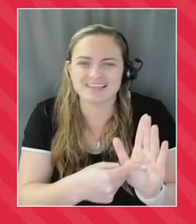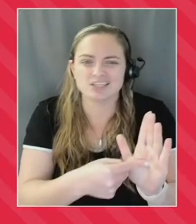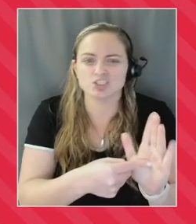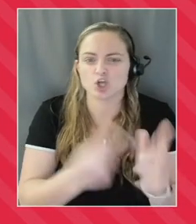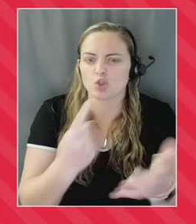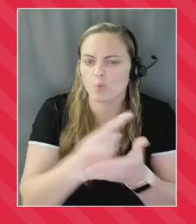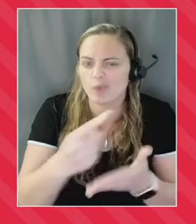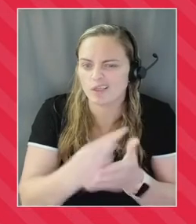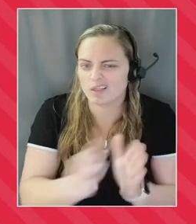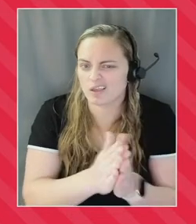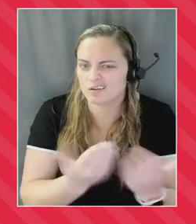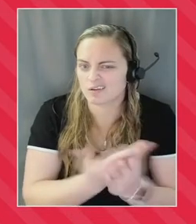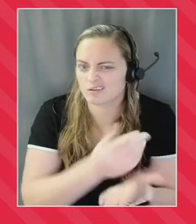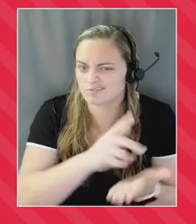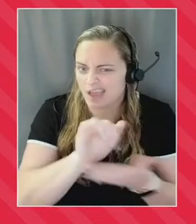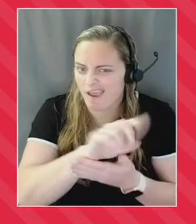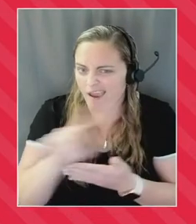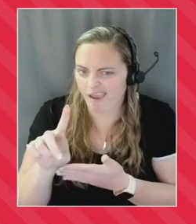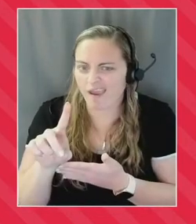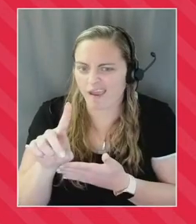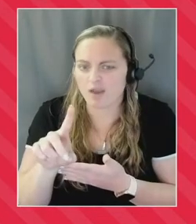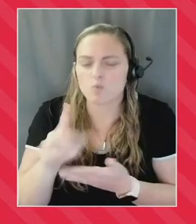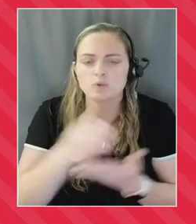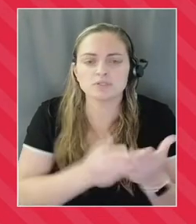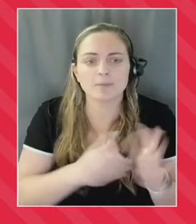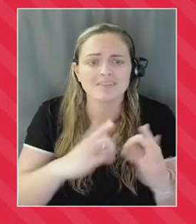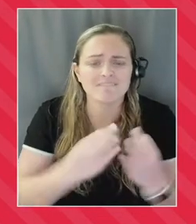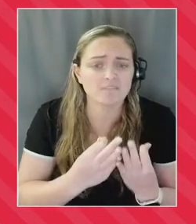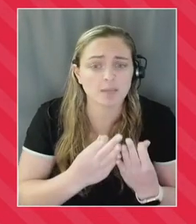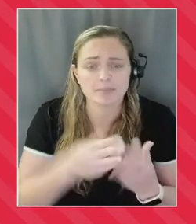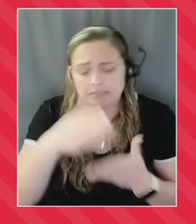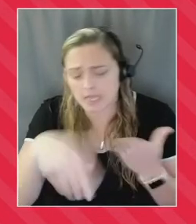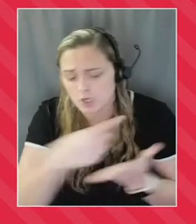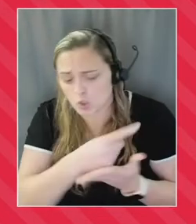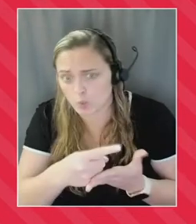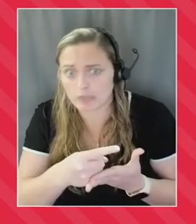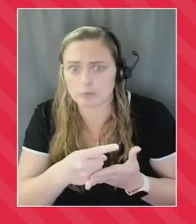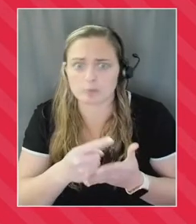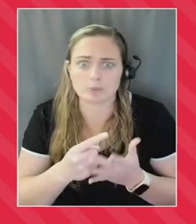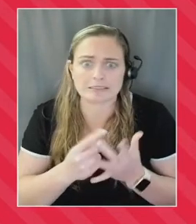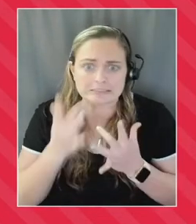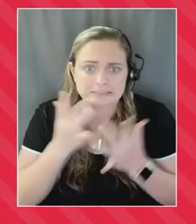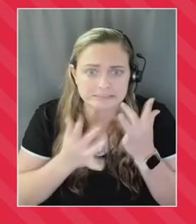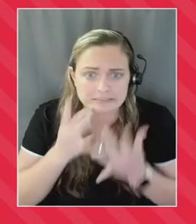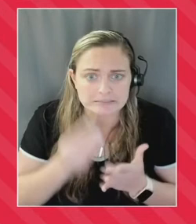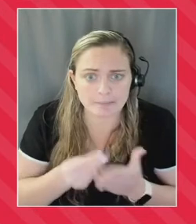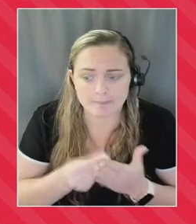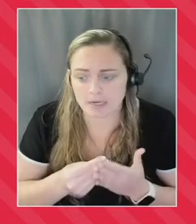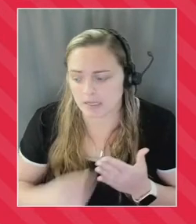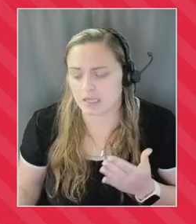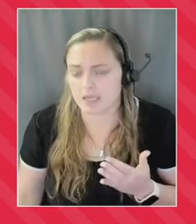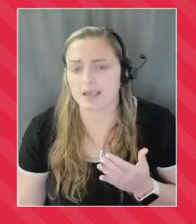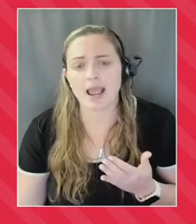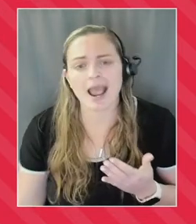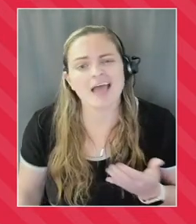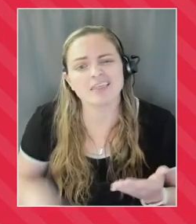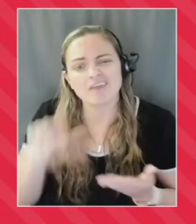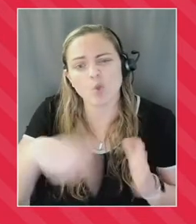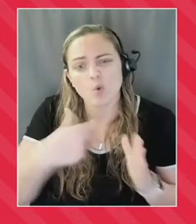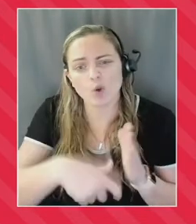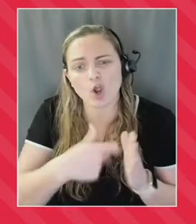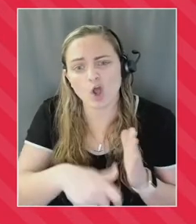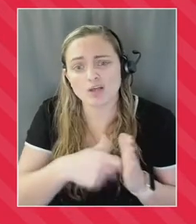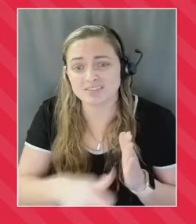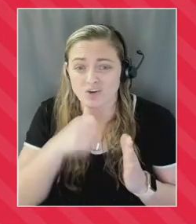particularly at the end of the month, when some of the families there really are, you know, budget conscious and may opt for lower costs of unhealthy items. And